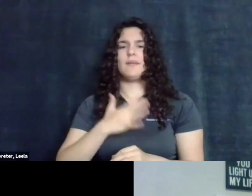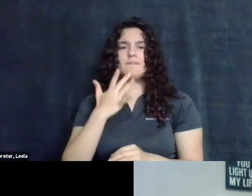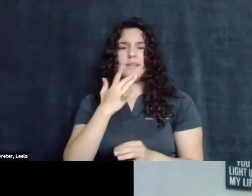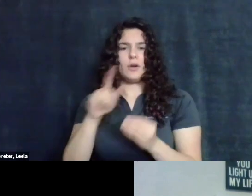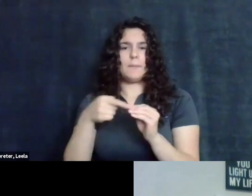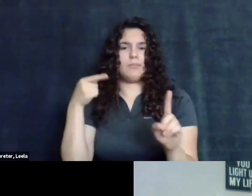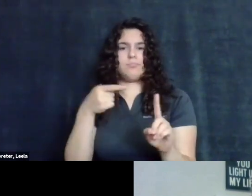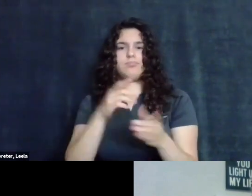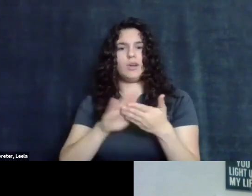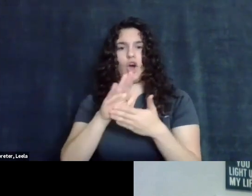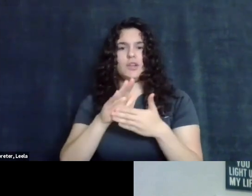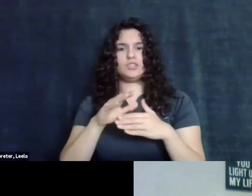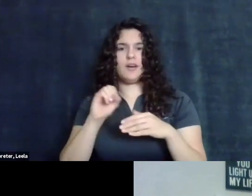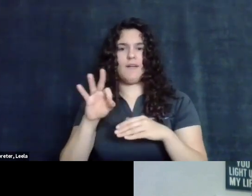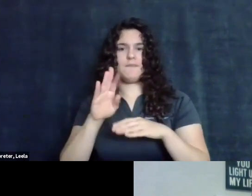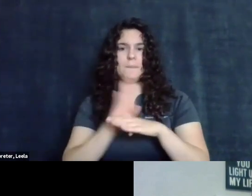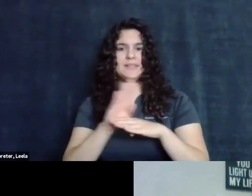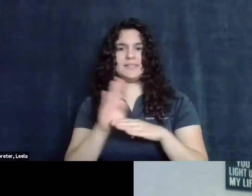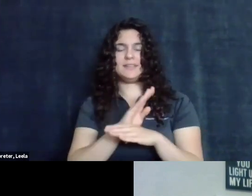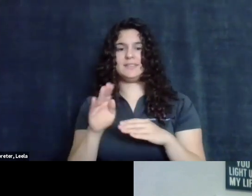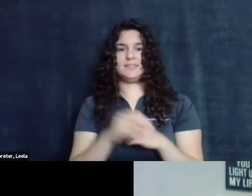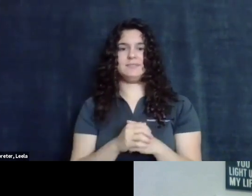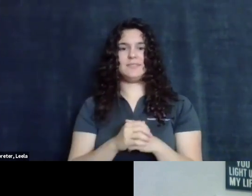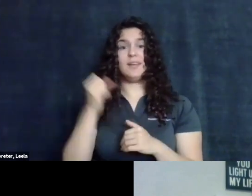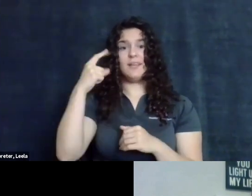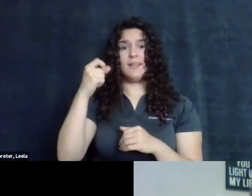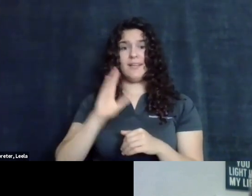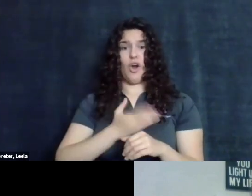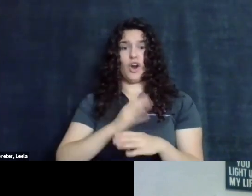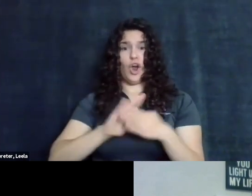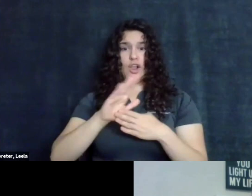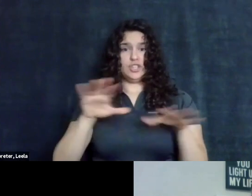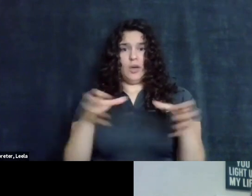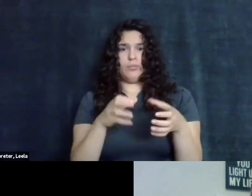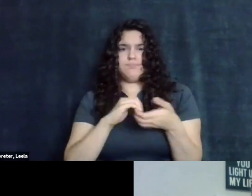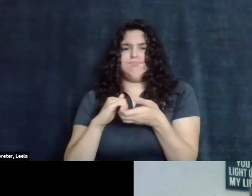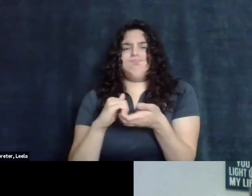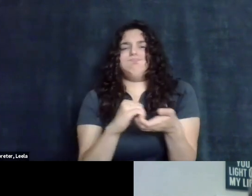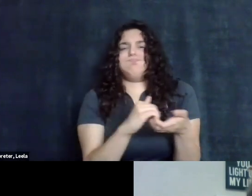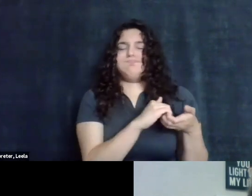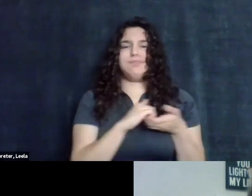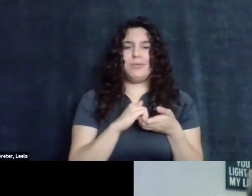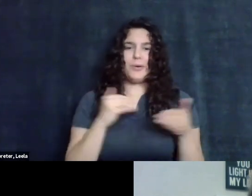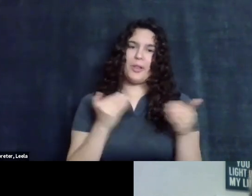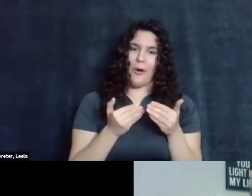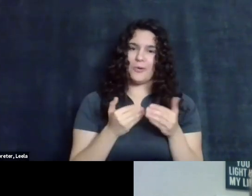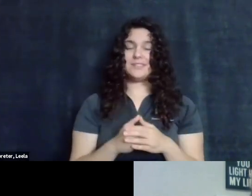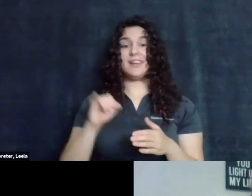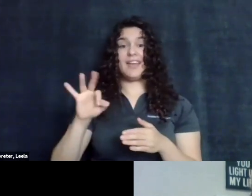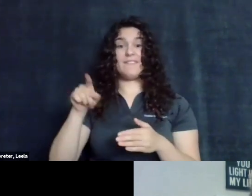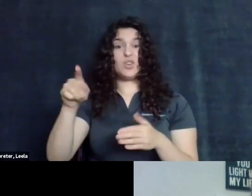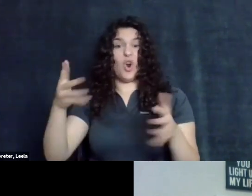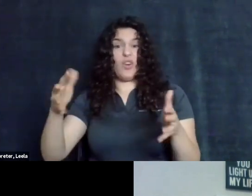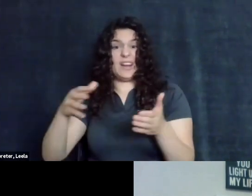Business. We're so close knit. We are so close knit within the College of Business. I know any student who may see this, who's a current student, they know they can